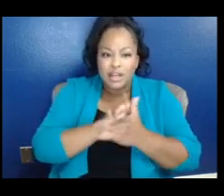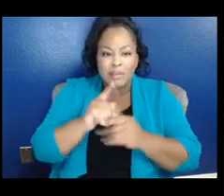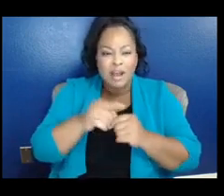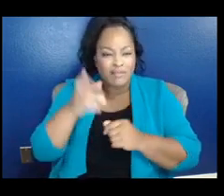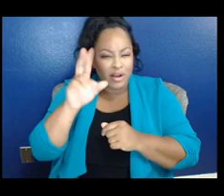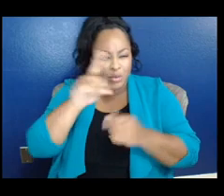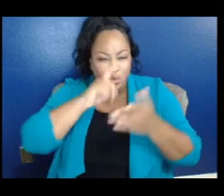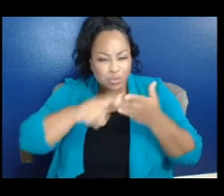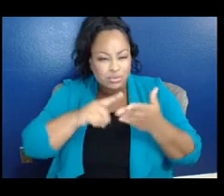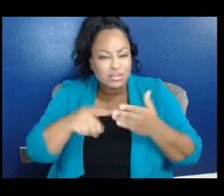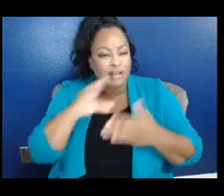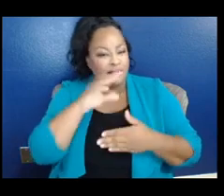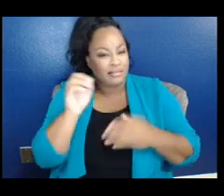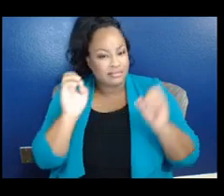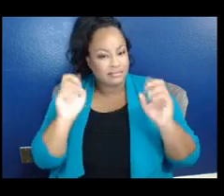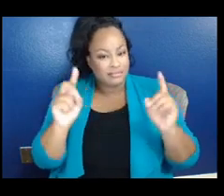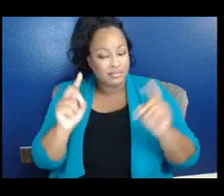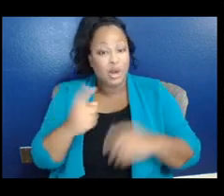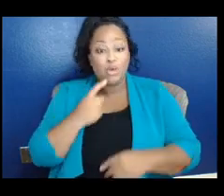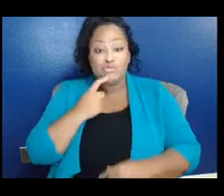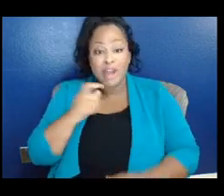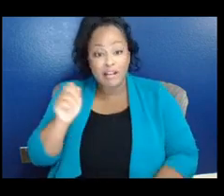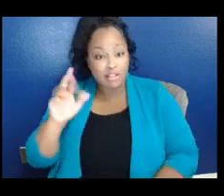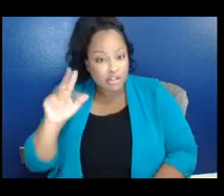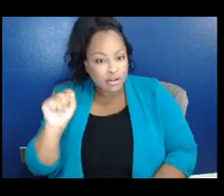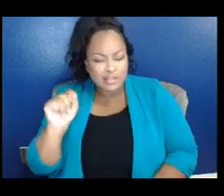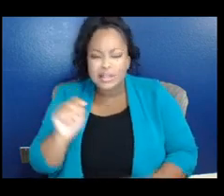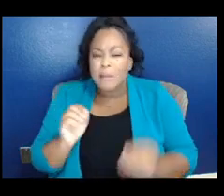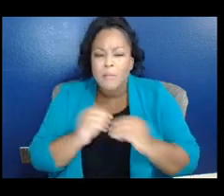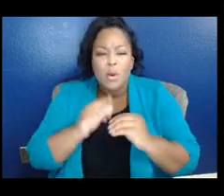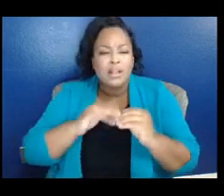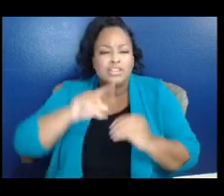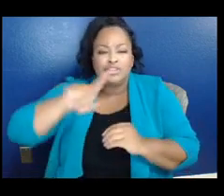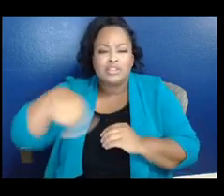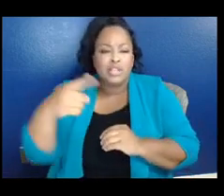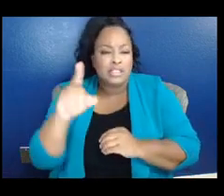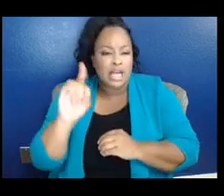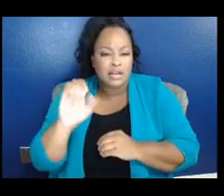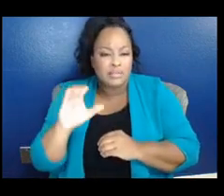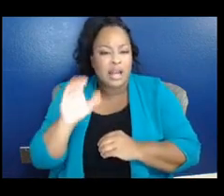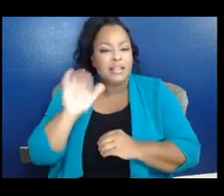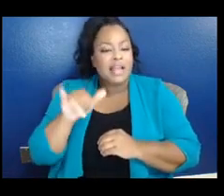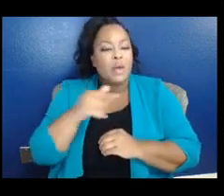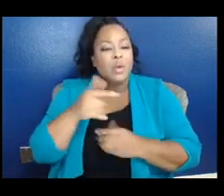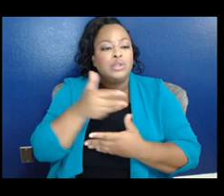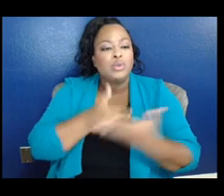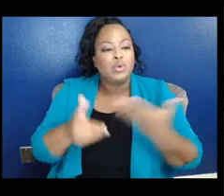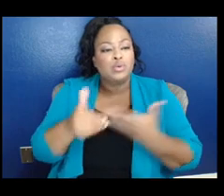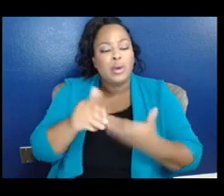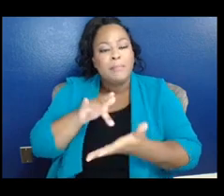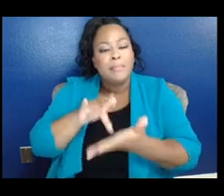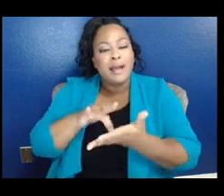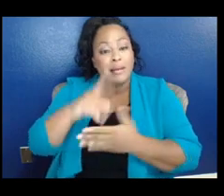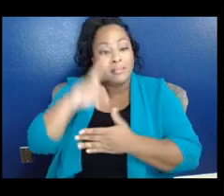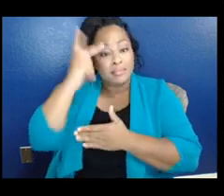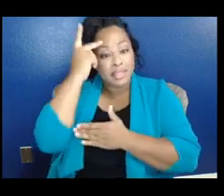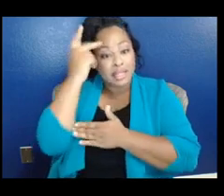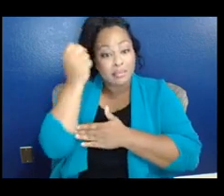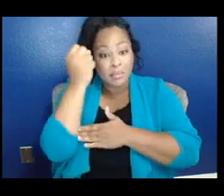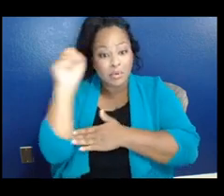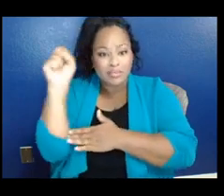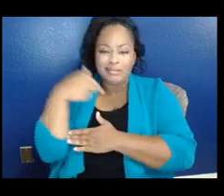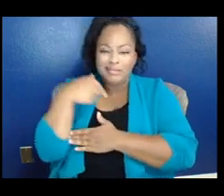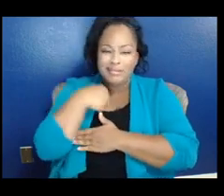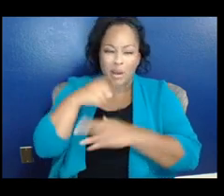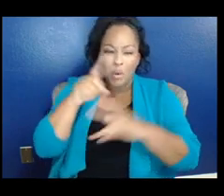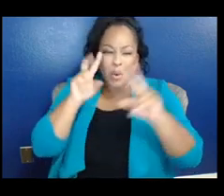education. Red Alert is more than just a documentary. It's a social, medical, and political movement that I